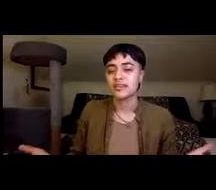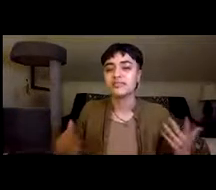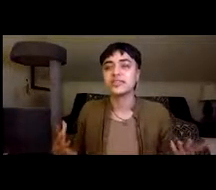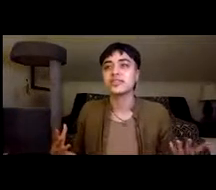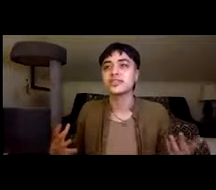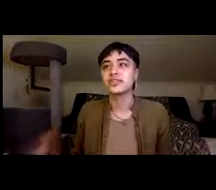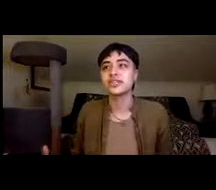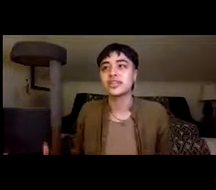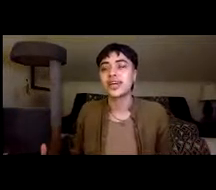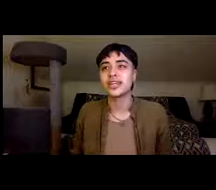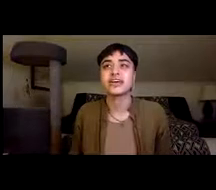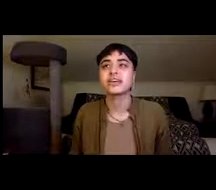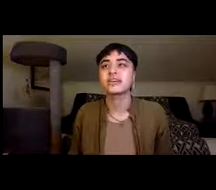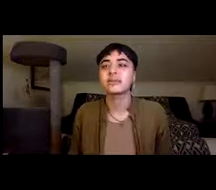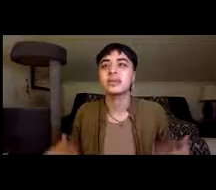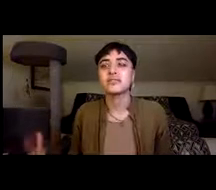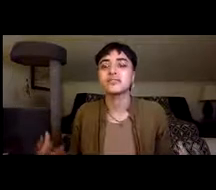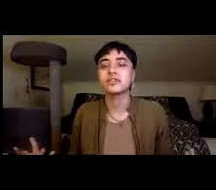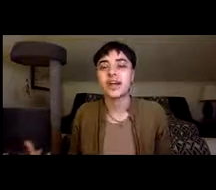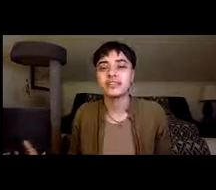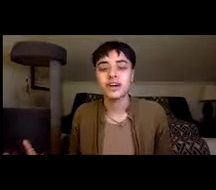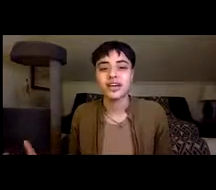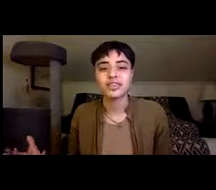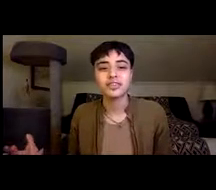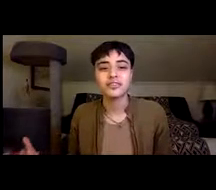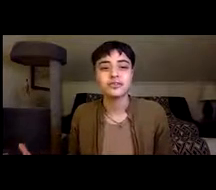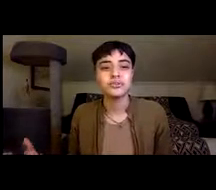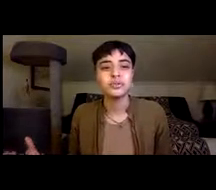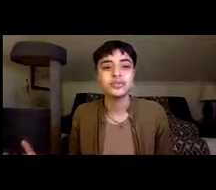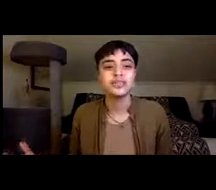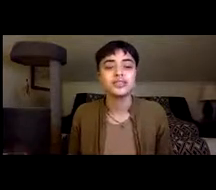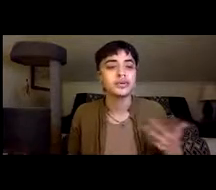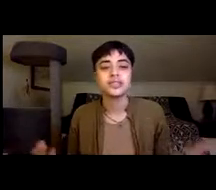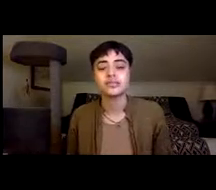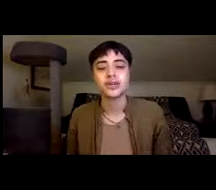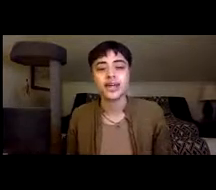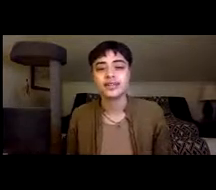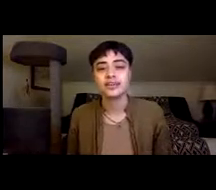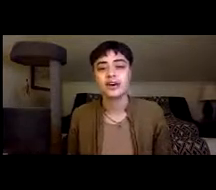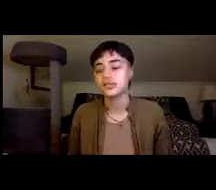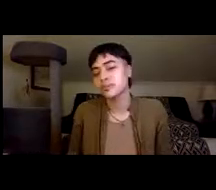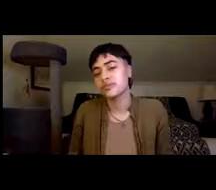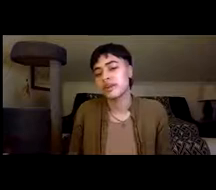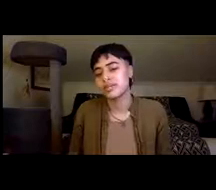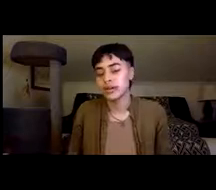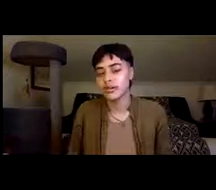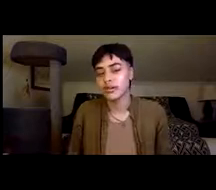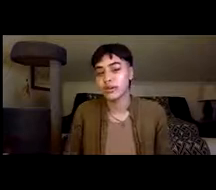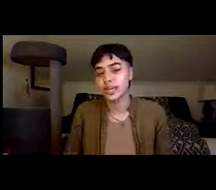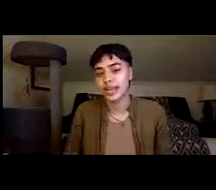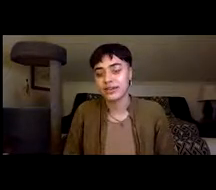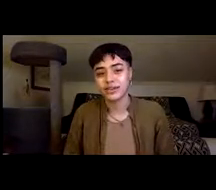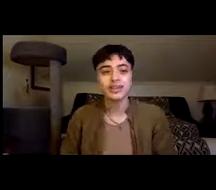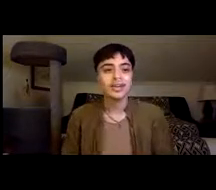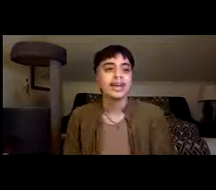make it feel good and like make it feel gratifying to be doing this work and also prevent myself from